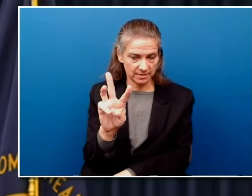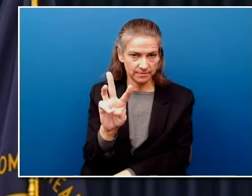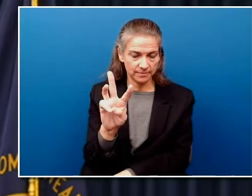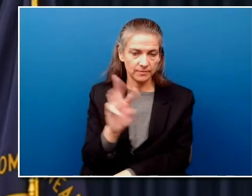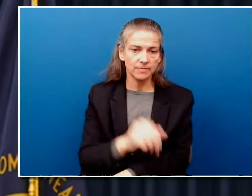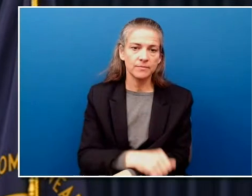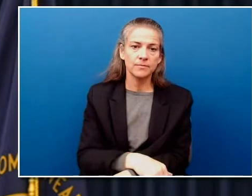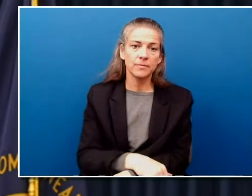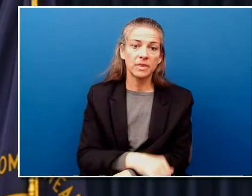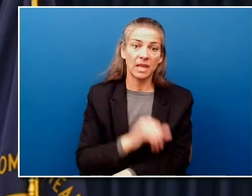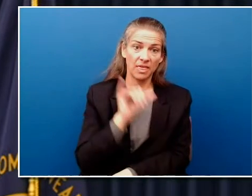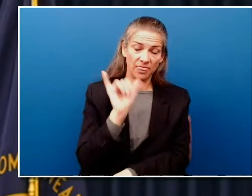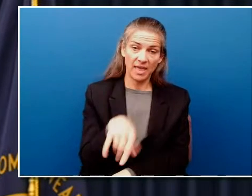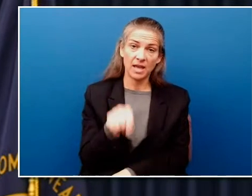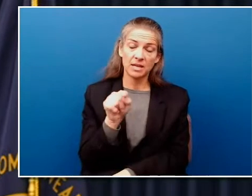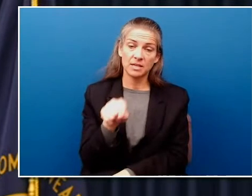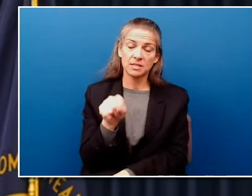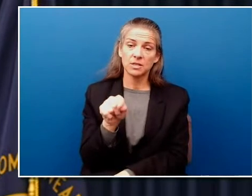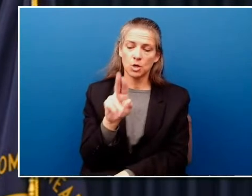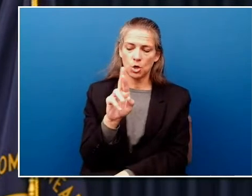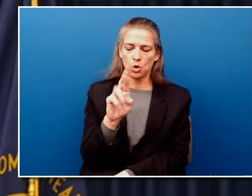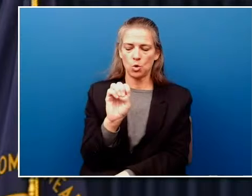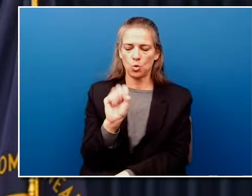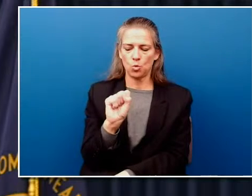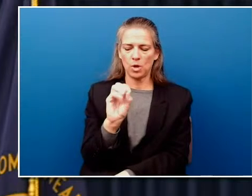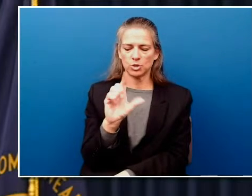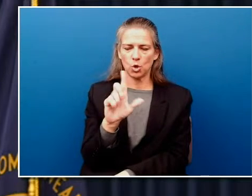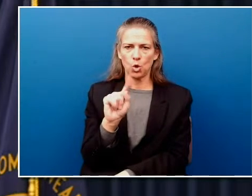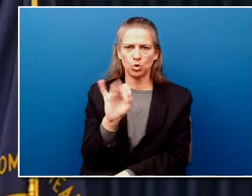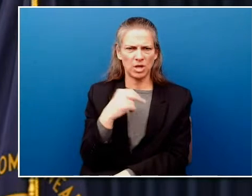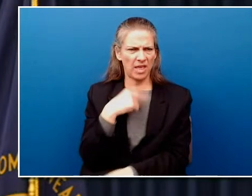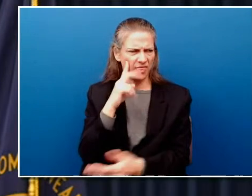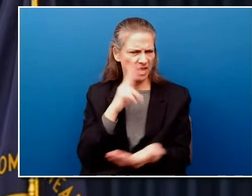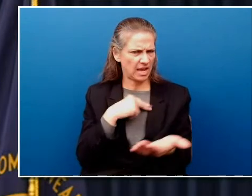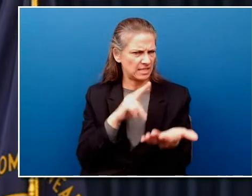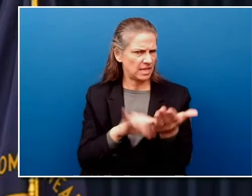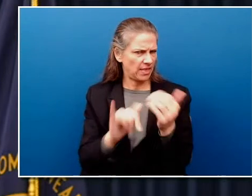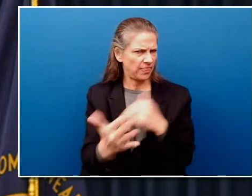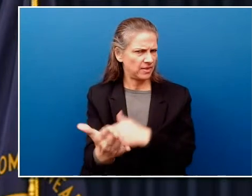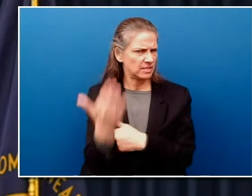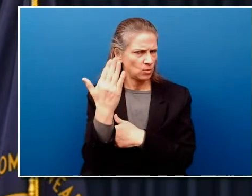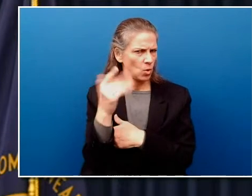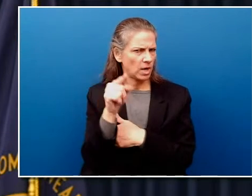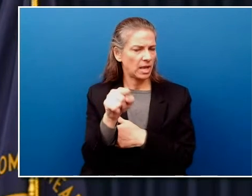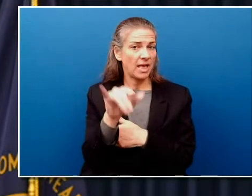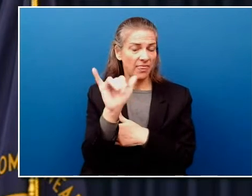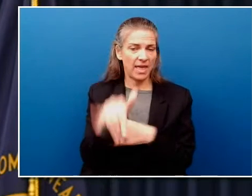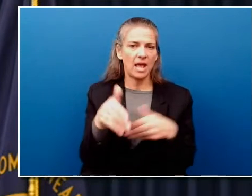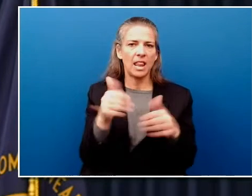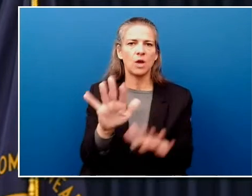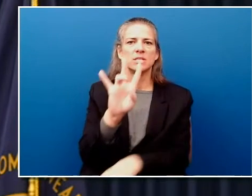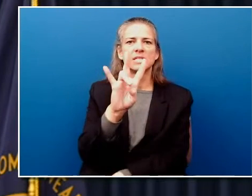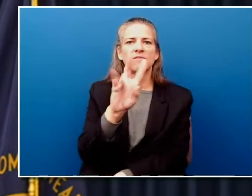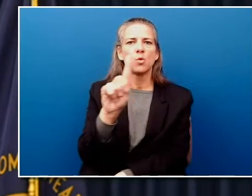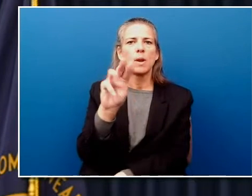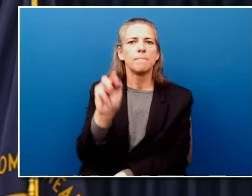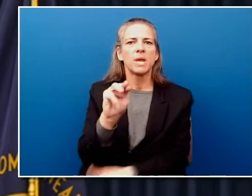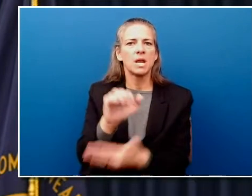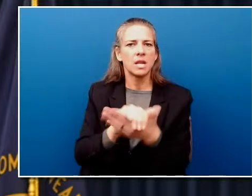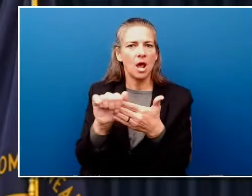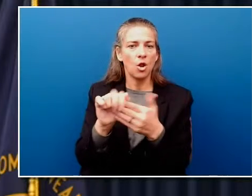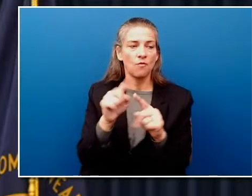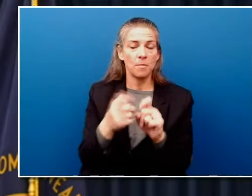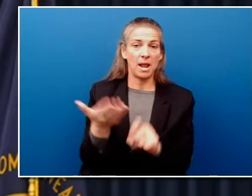That resolution, actually, I believe I signed that this morning. That resolution allows $71 million from the last